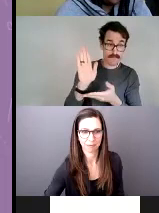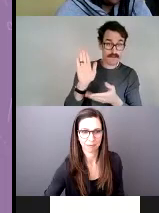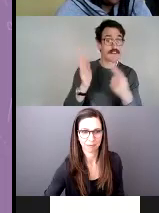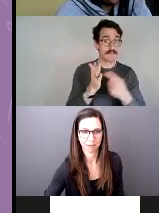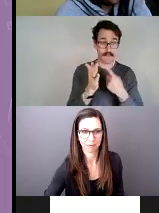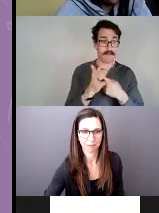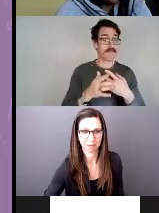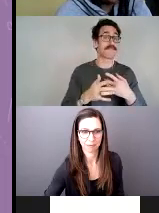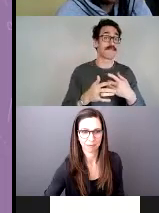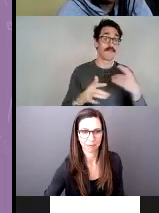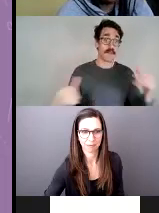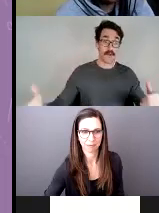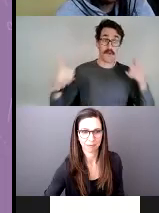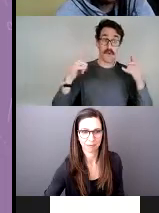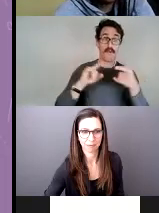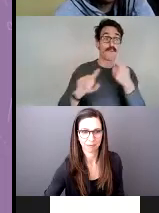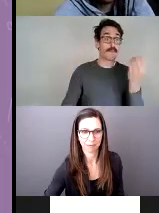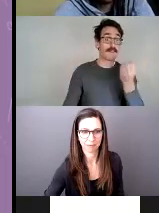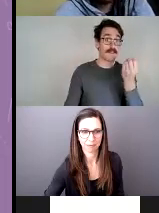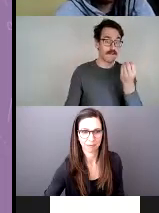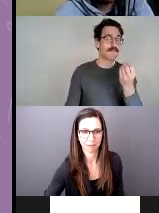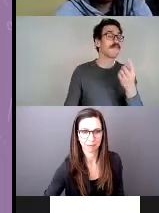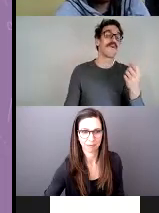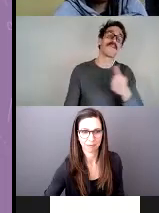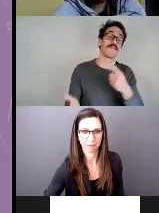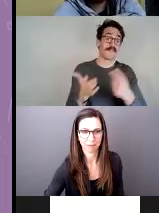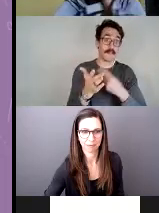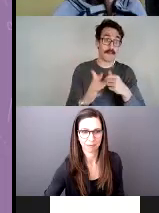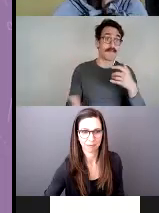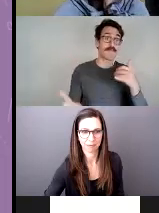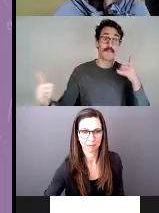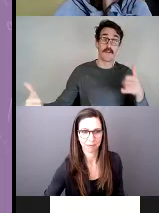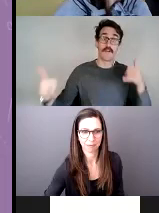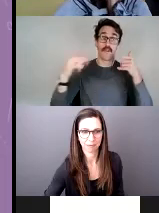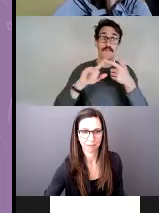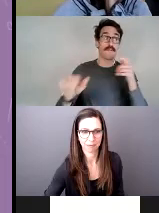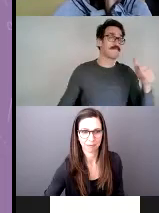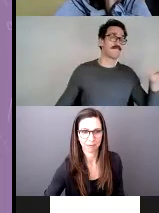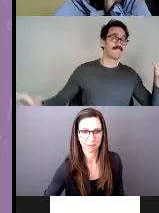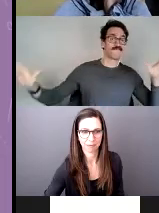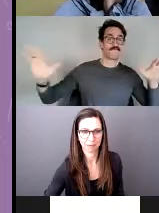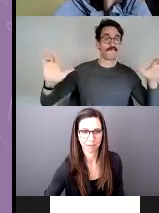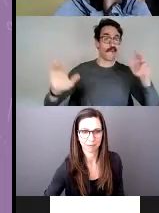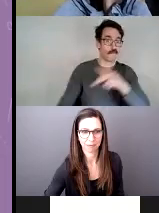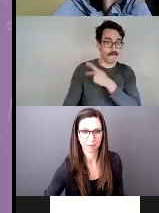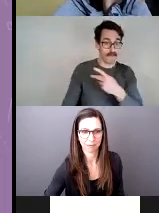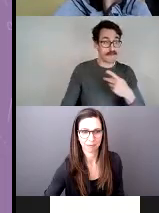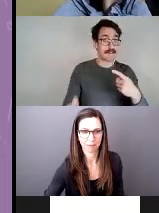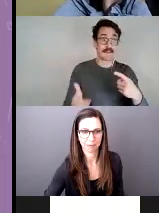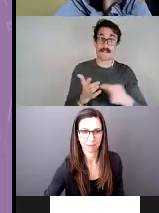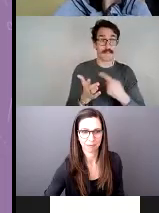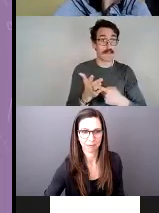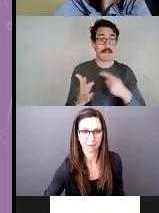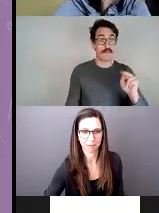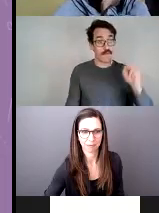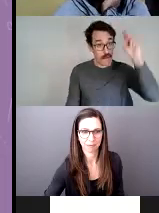Ontario. So we do receive calls from other provinces like Nunavut, keeping in mind that in some